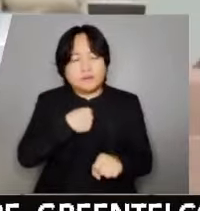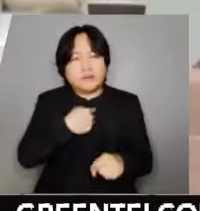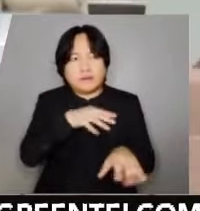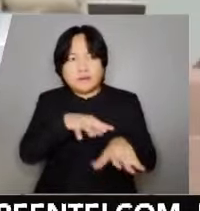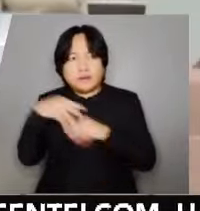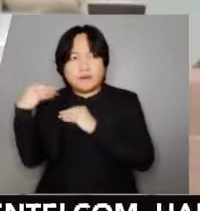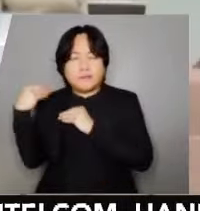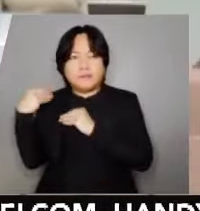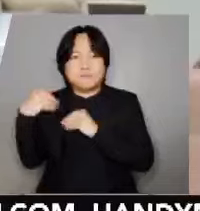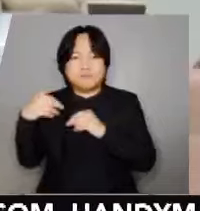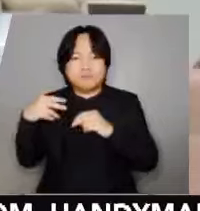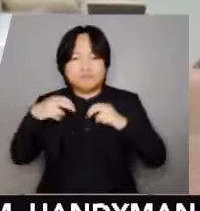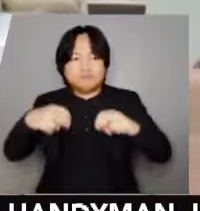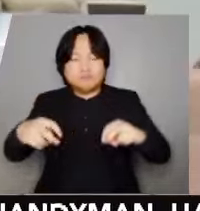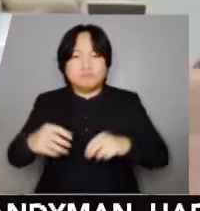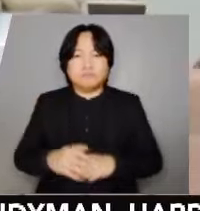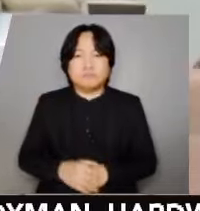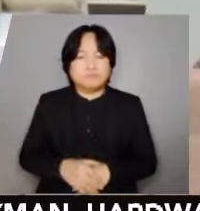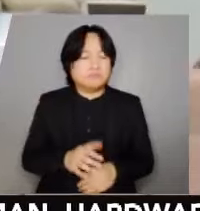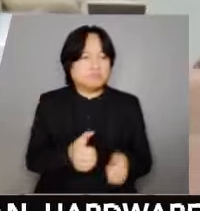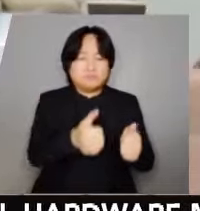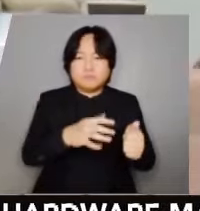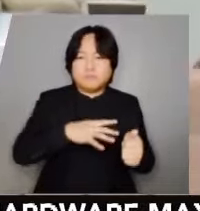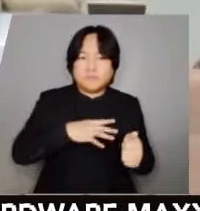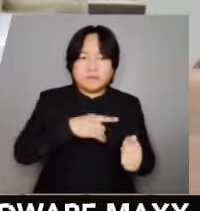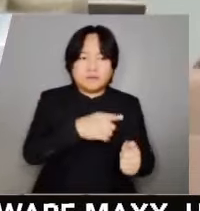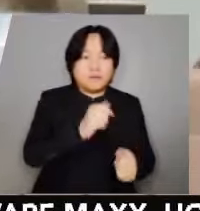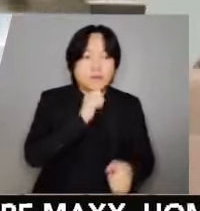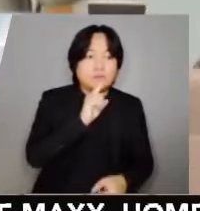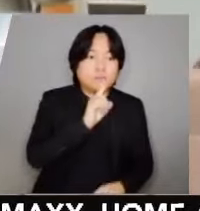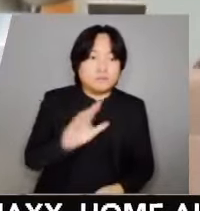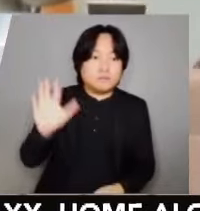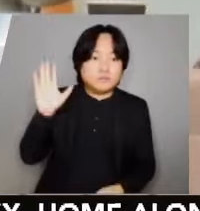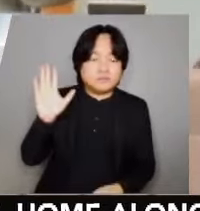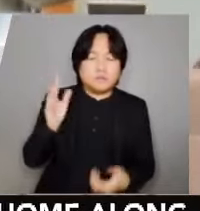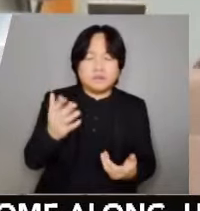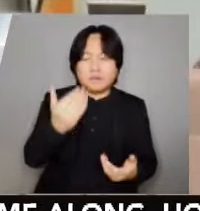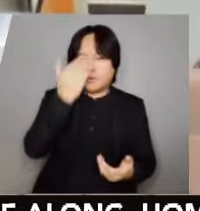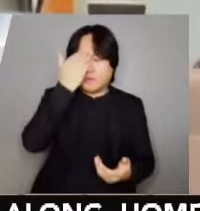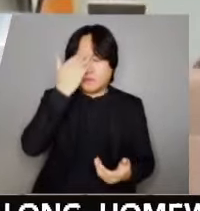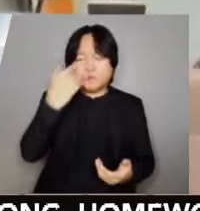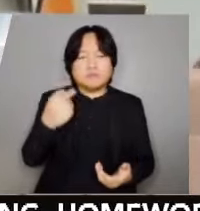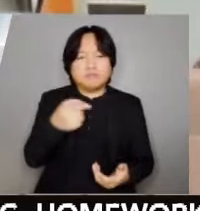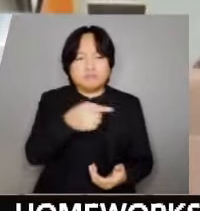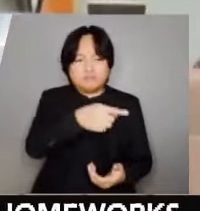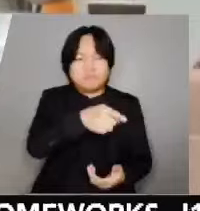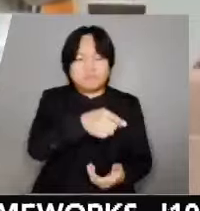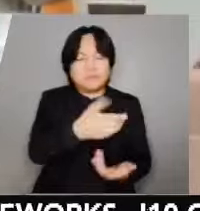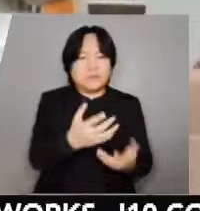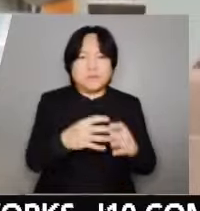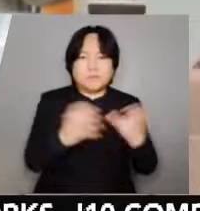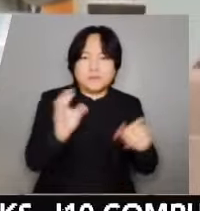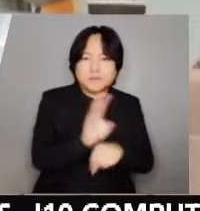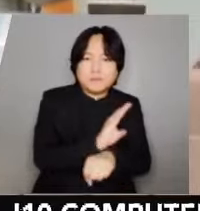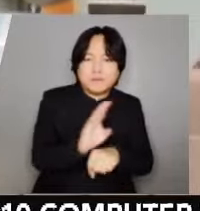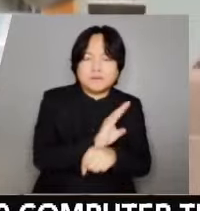din po kayo naka-out and alam naman po namin marami rin po kayong ginagawa. The Vice President is